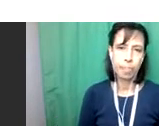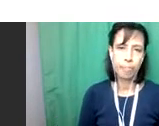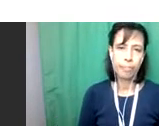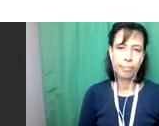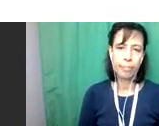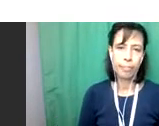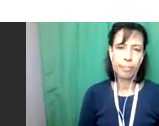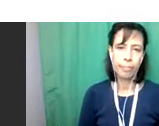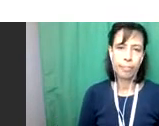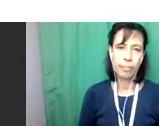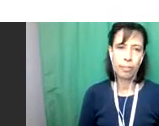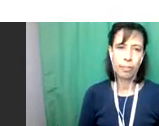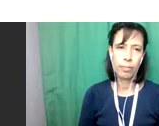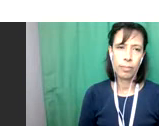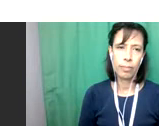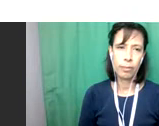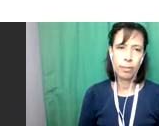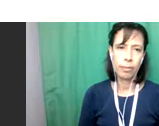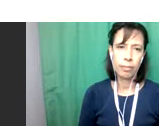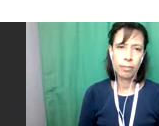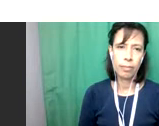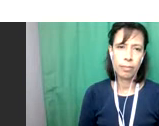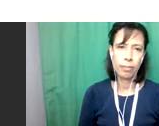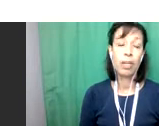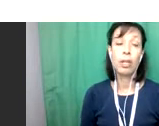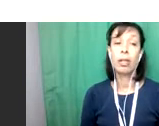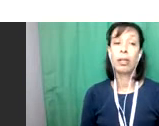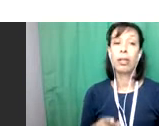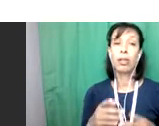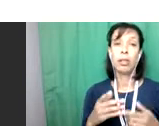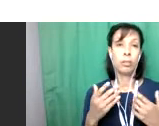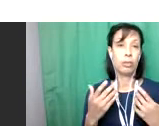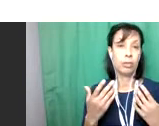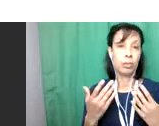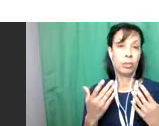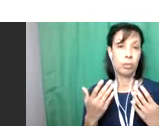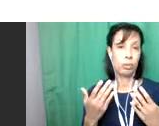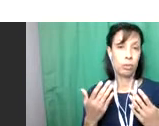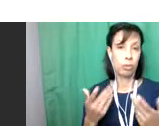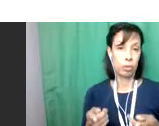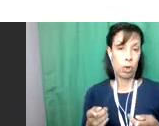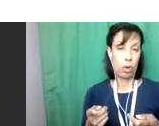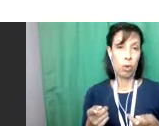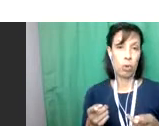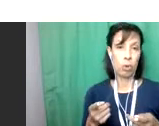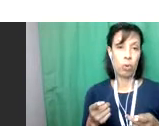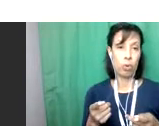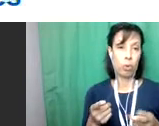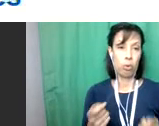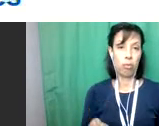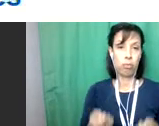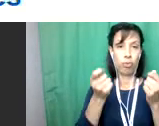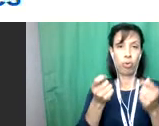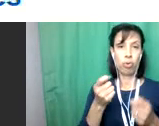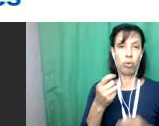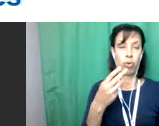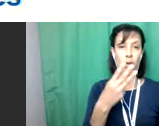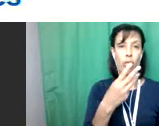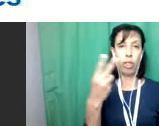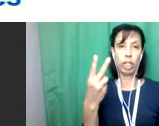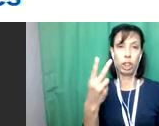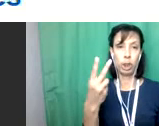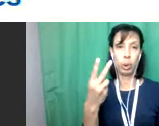Here we go. Oh, nice. Okay, so I've got 32 hits. So 32